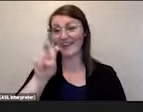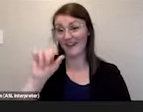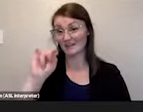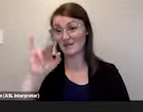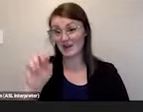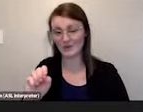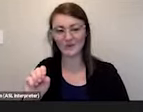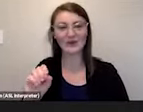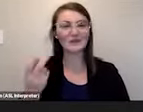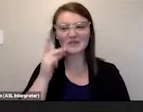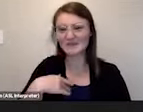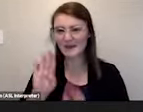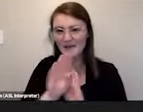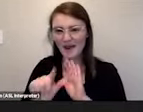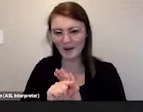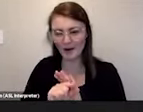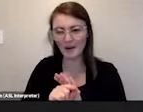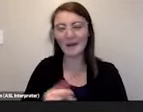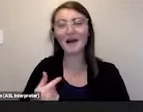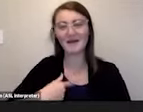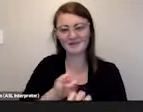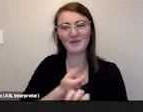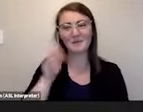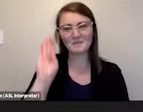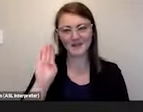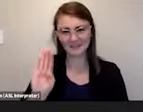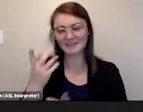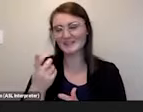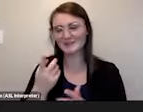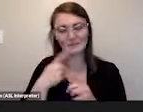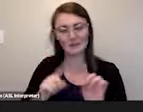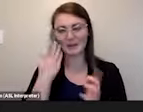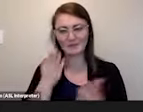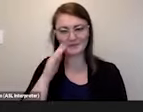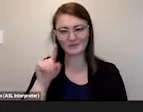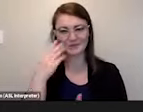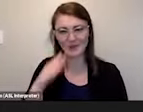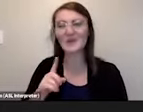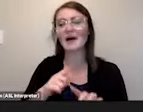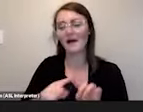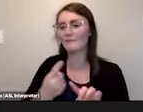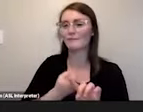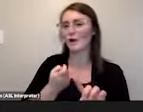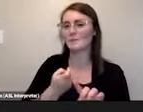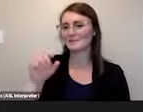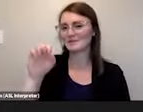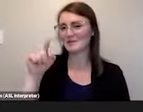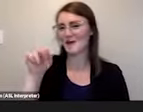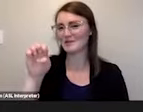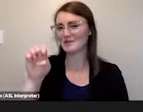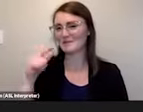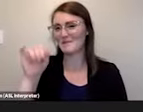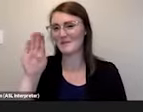SpongeBob background. I'm actually coming from Boston, but you wouldn't know that. You would think I was coming from Bikini Bottom. But anyway, so